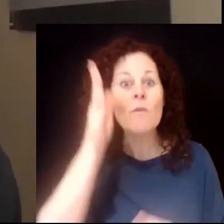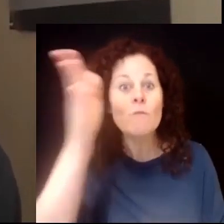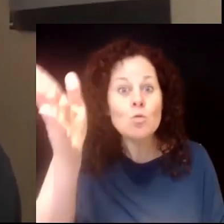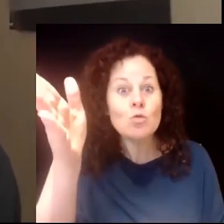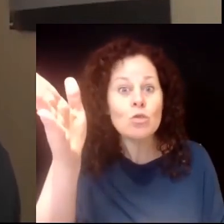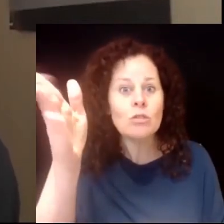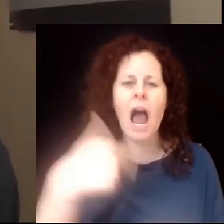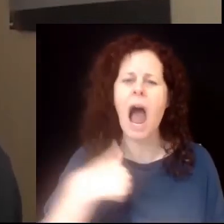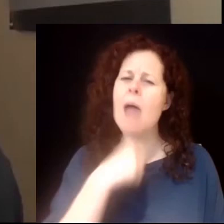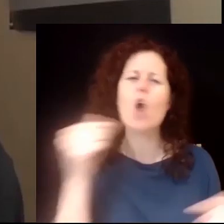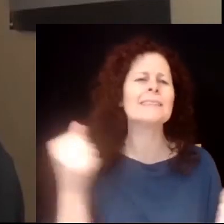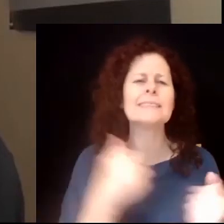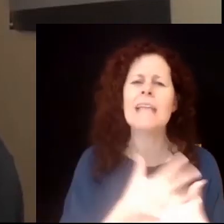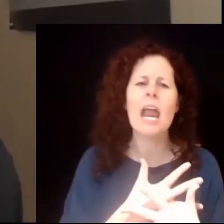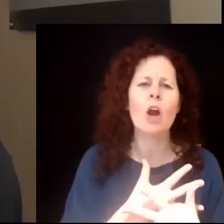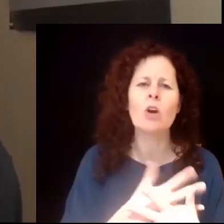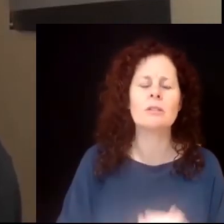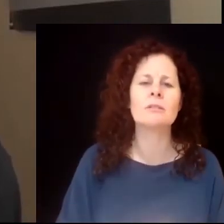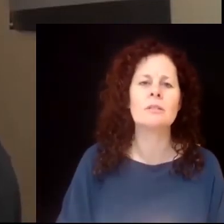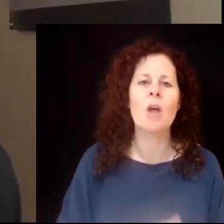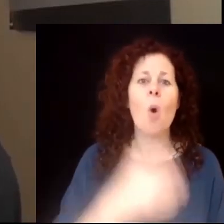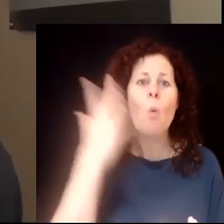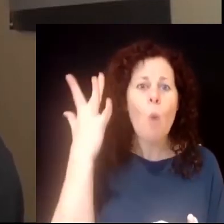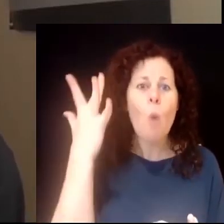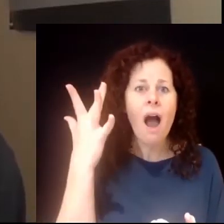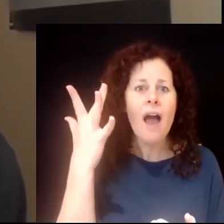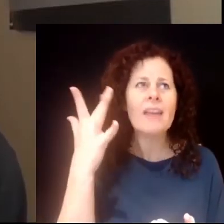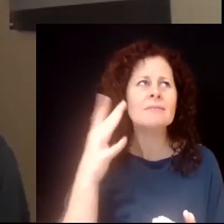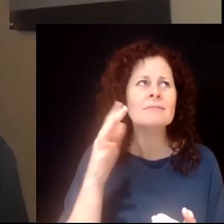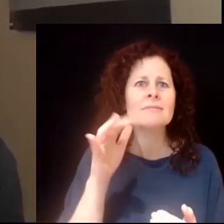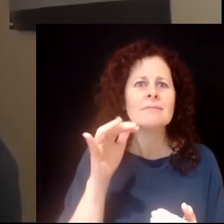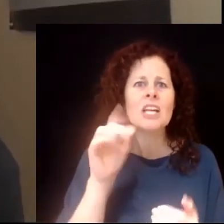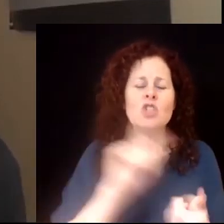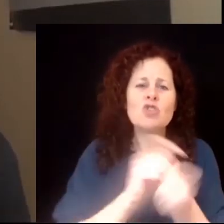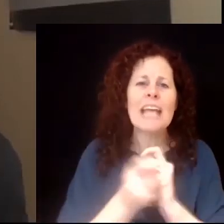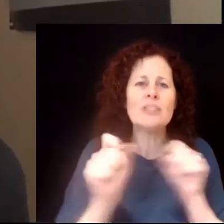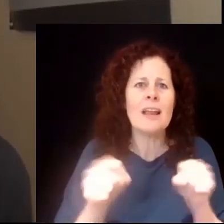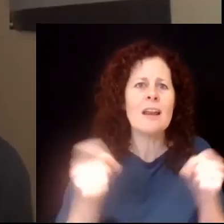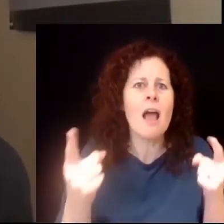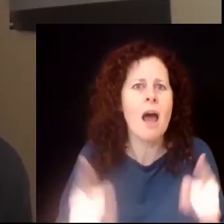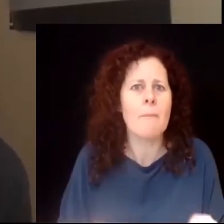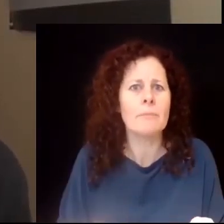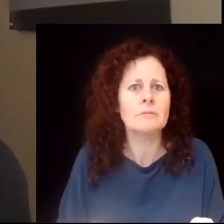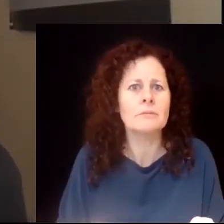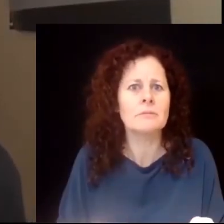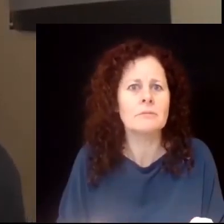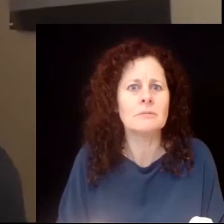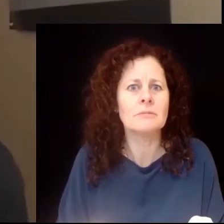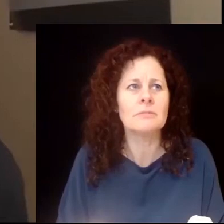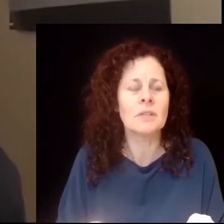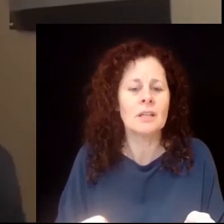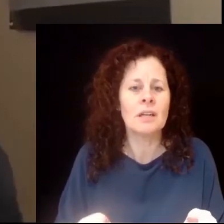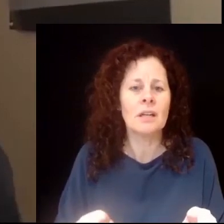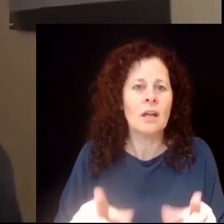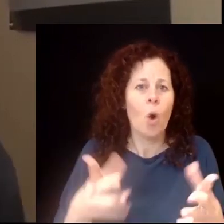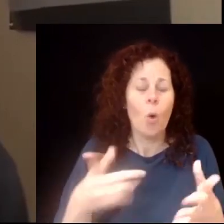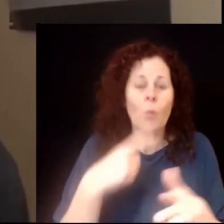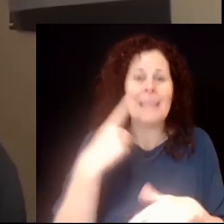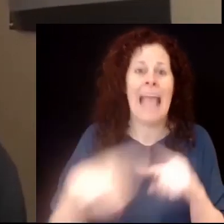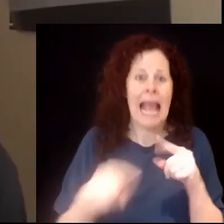and we're the ones who are going to make that change. That work starts with us right